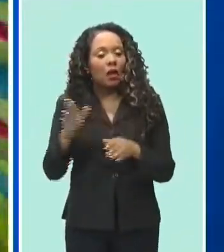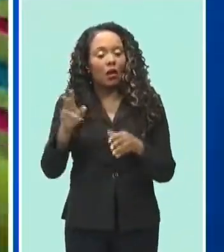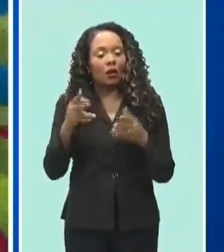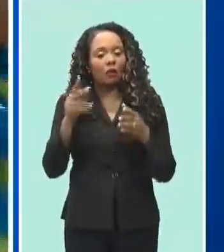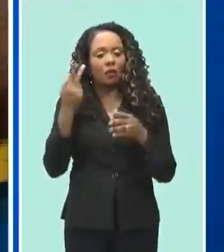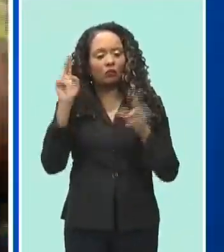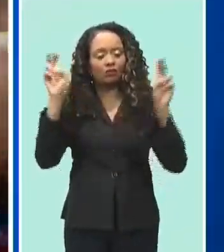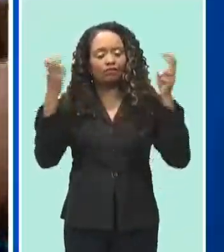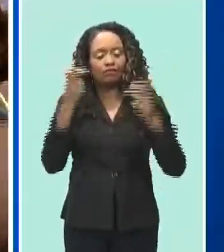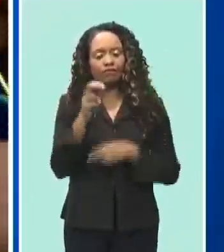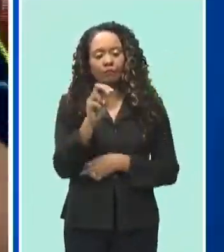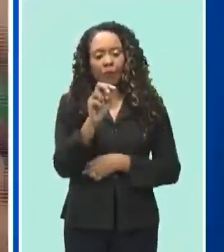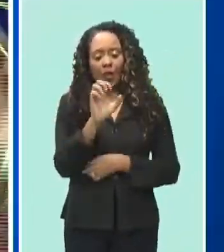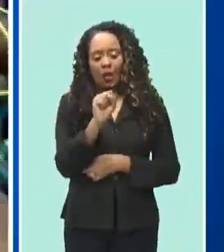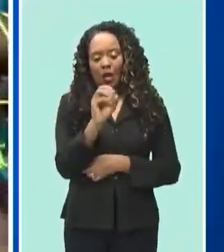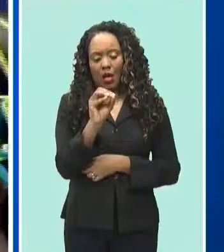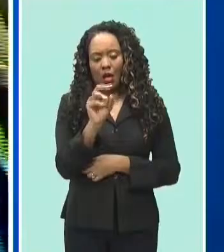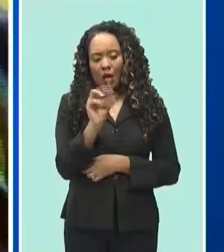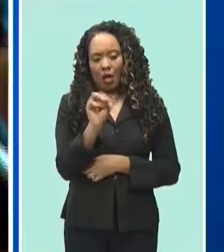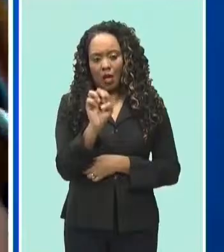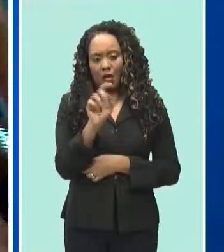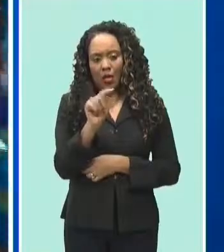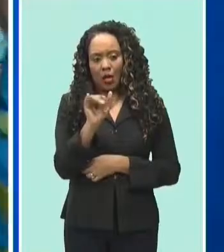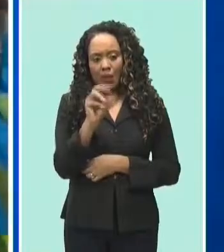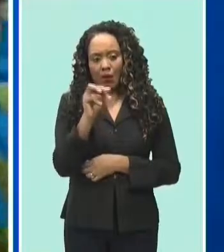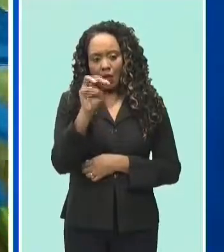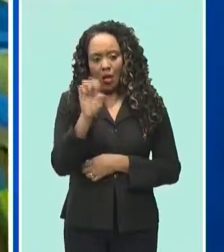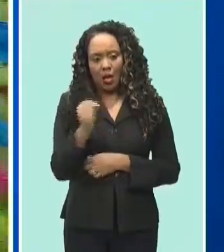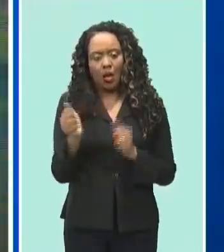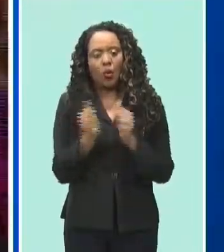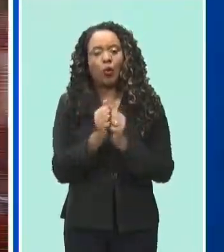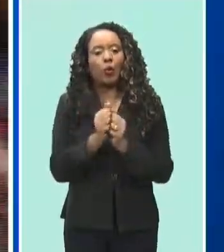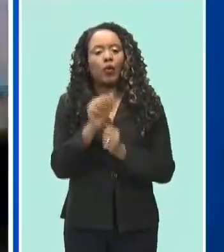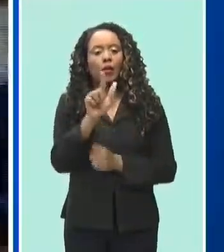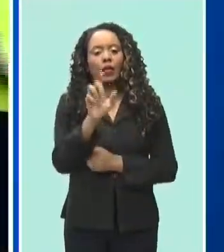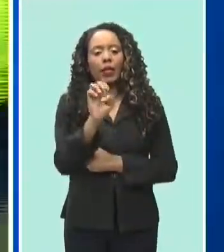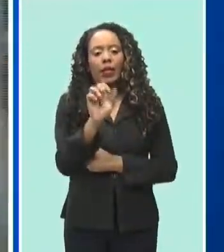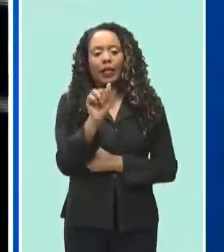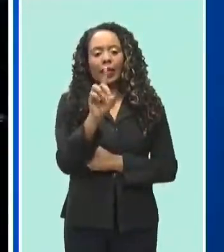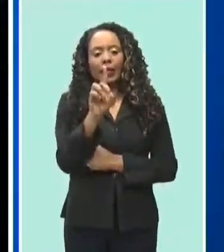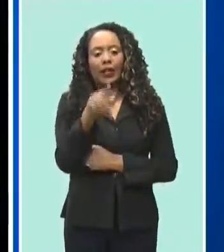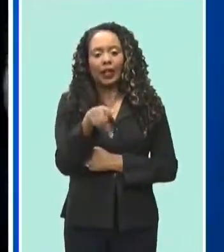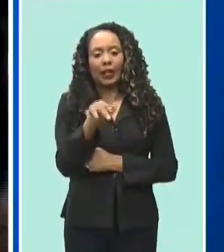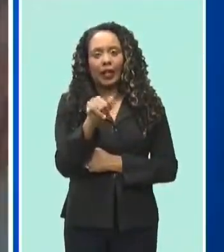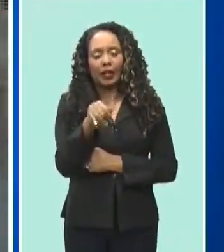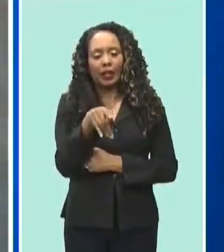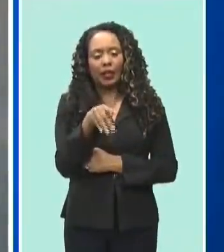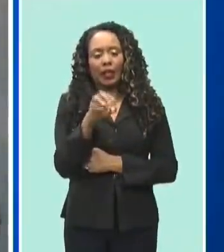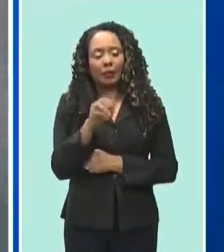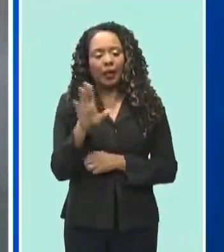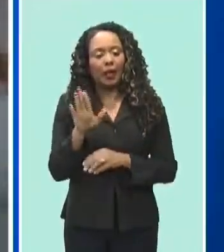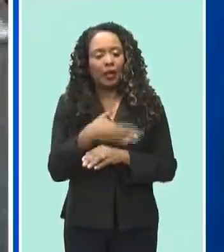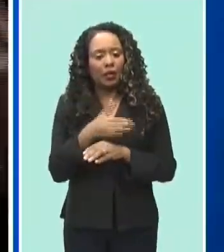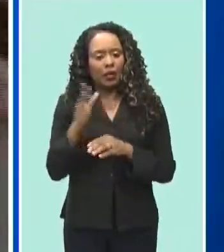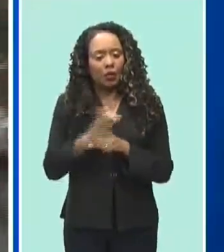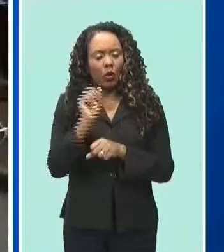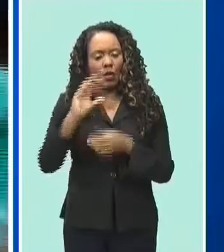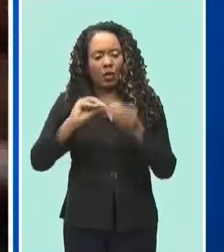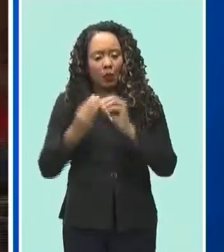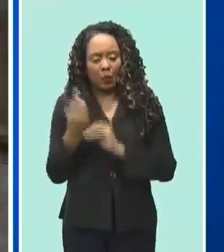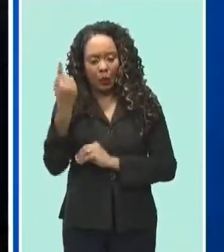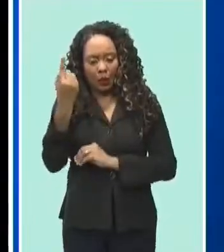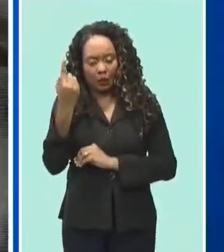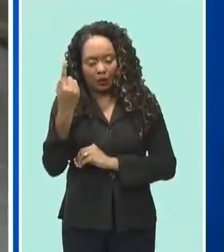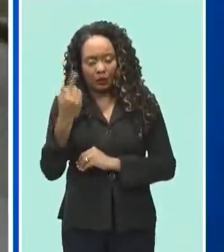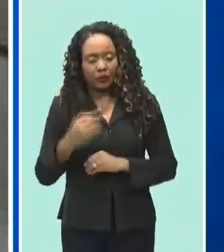Keeping it simple, yeah. Girl, you already have a man, but I can be your son. That song